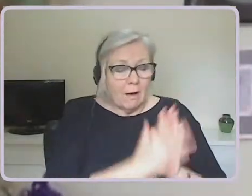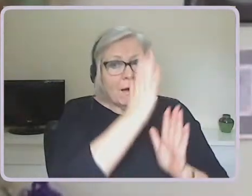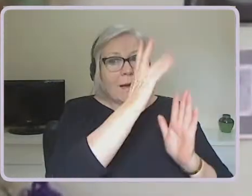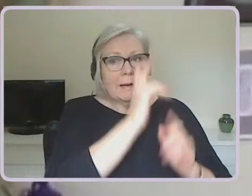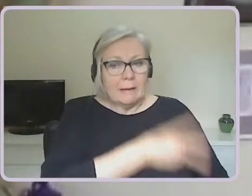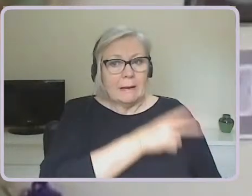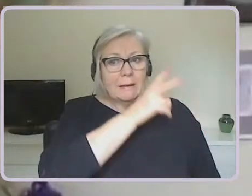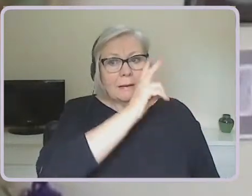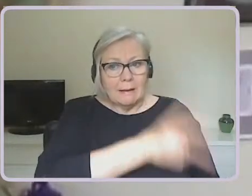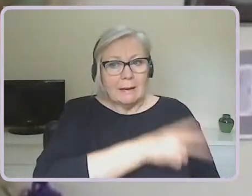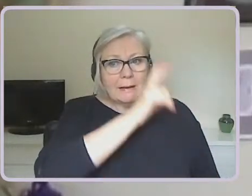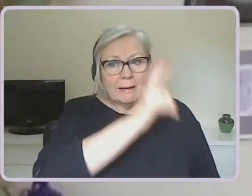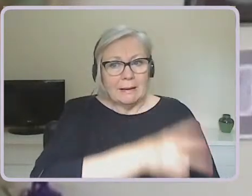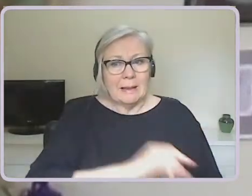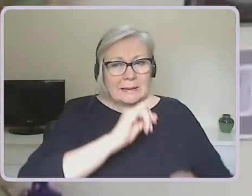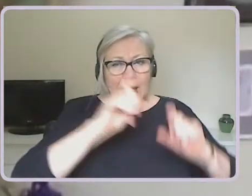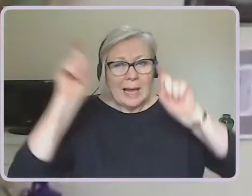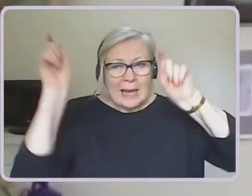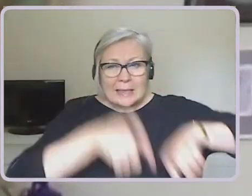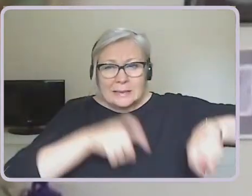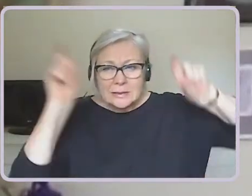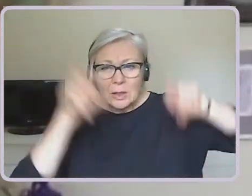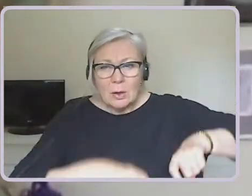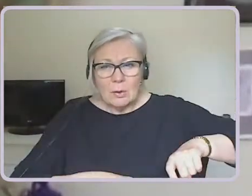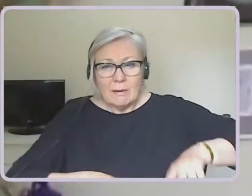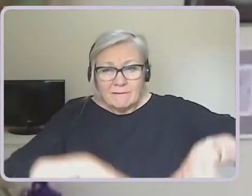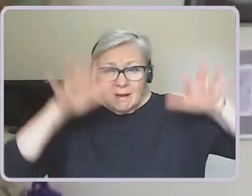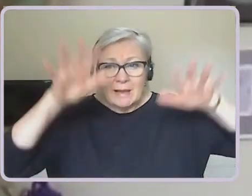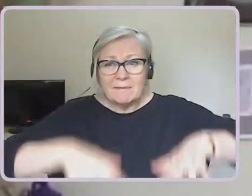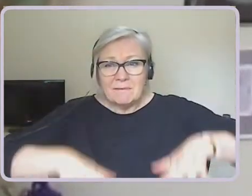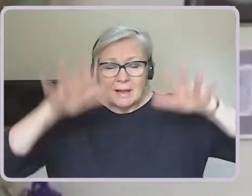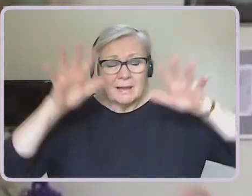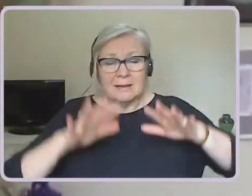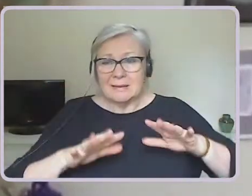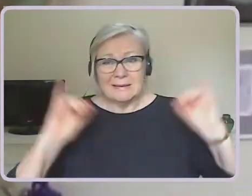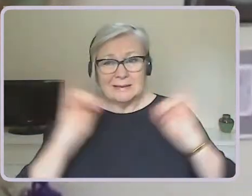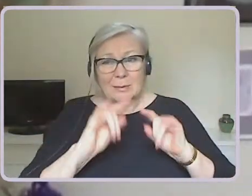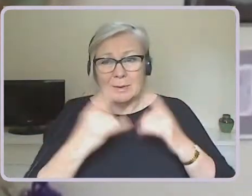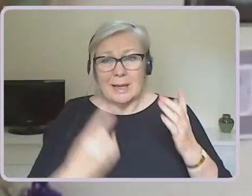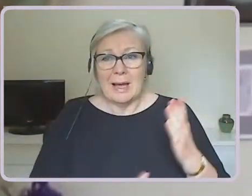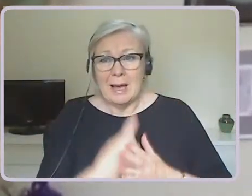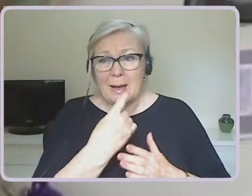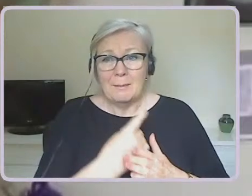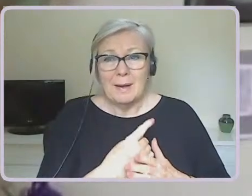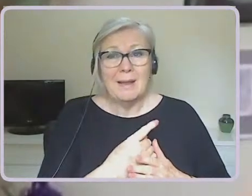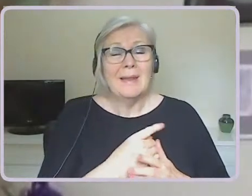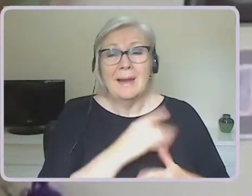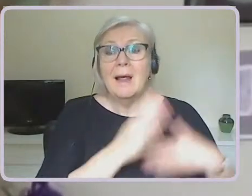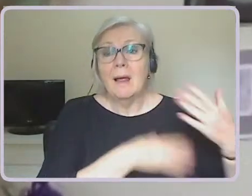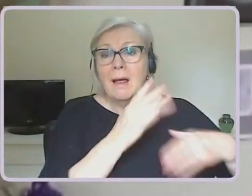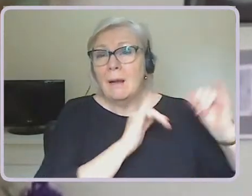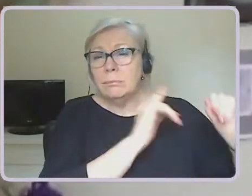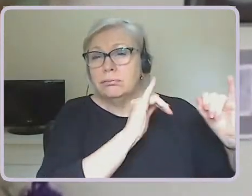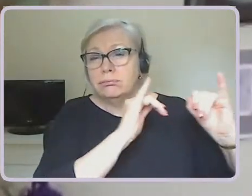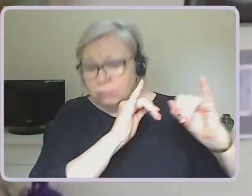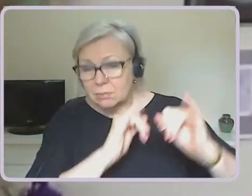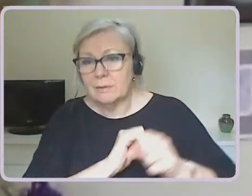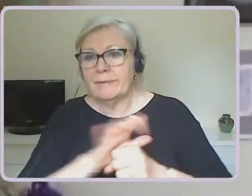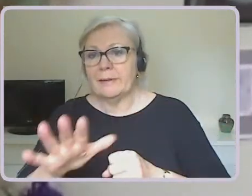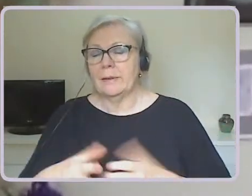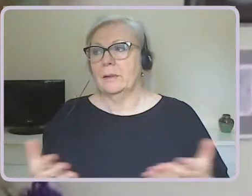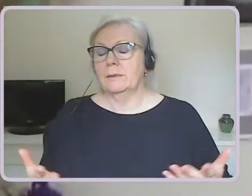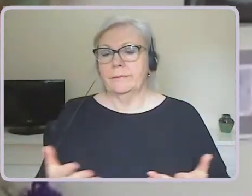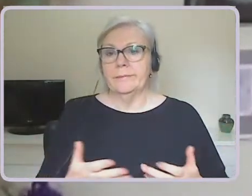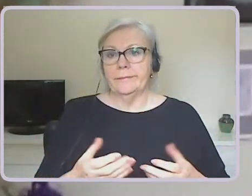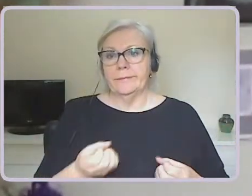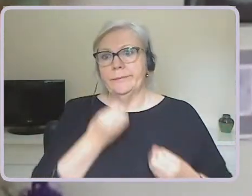were horrific hailstorms, floods, all sorts of things that have happened before we finally landed with a pandemic. Excellent. So